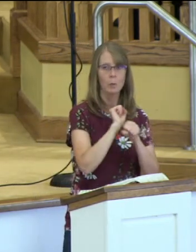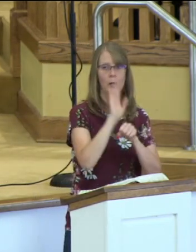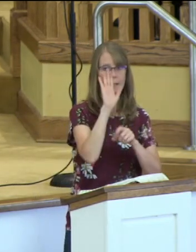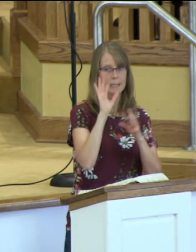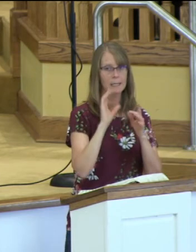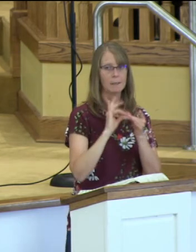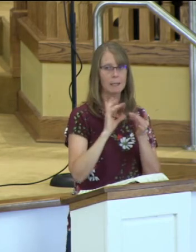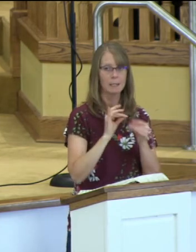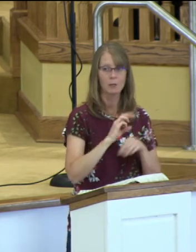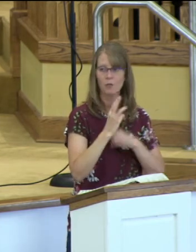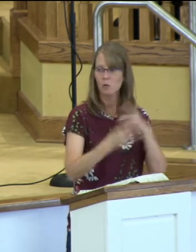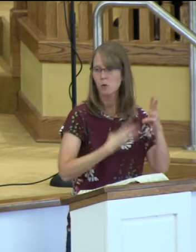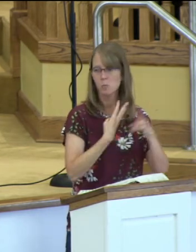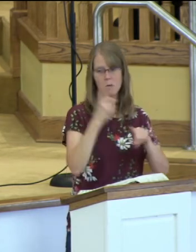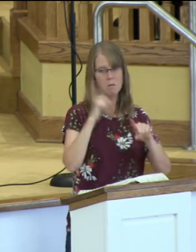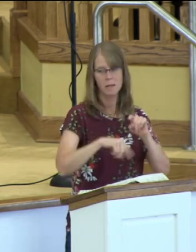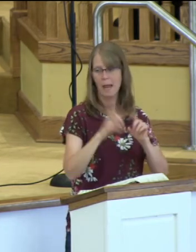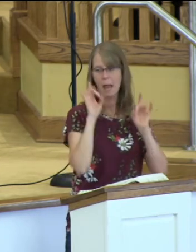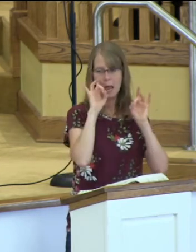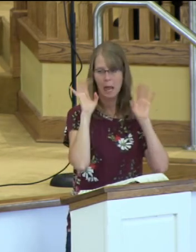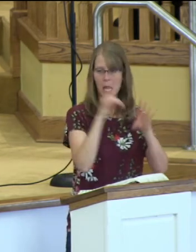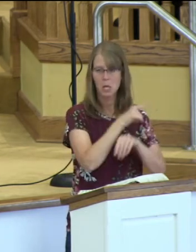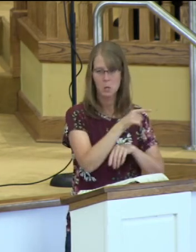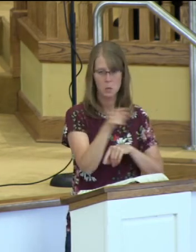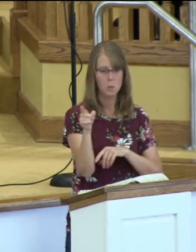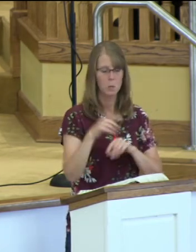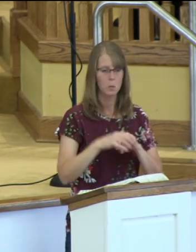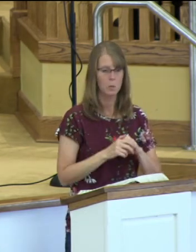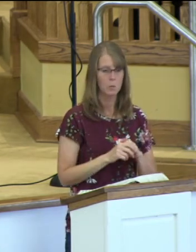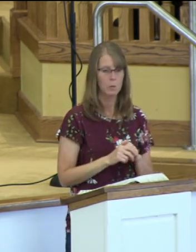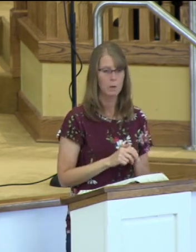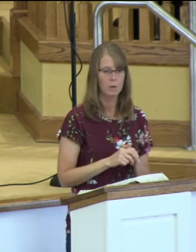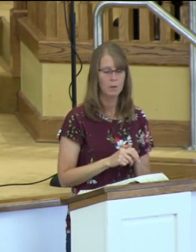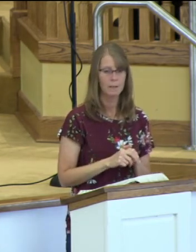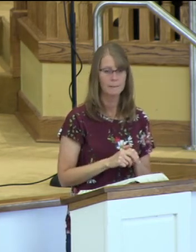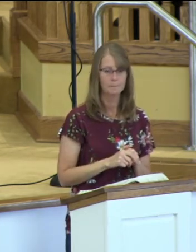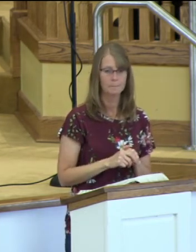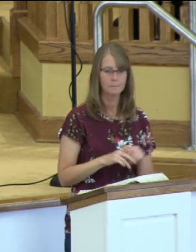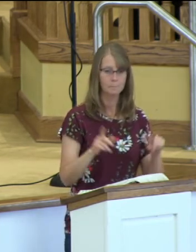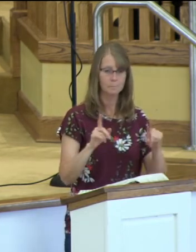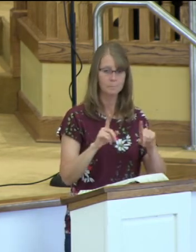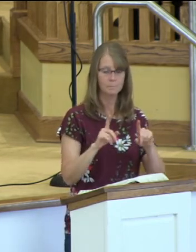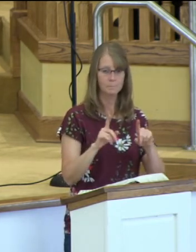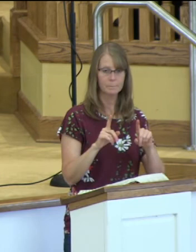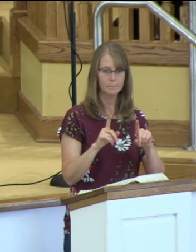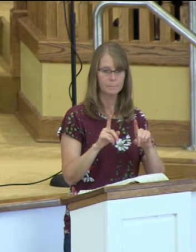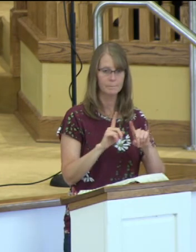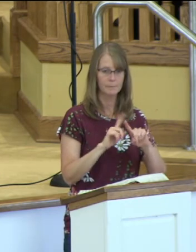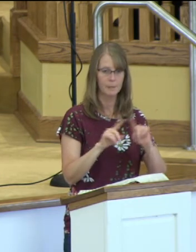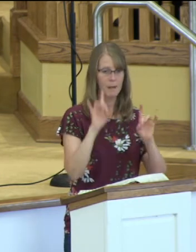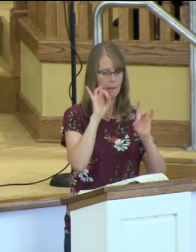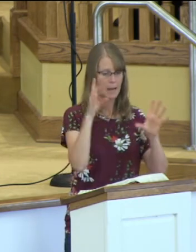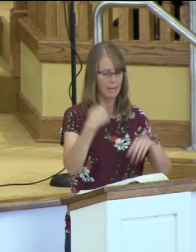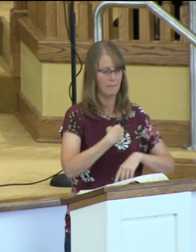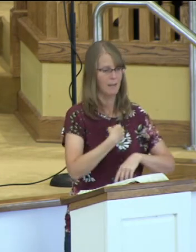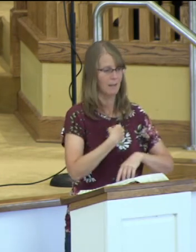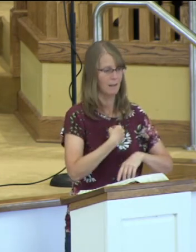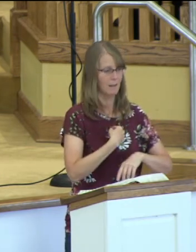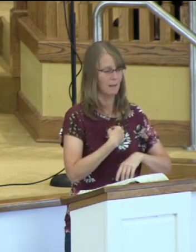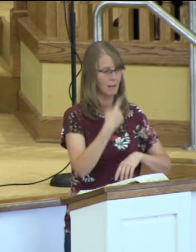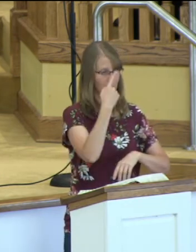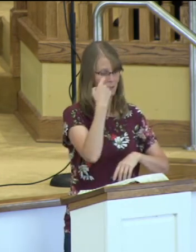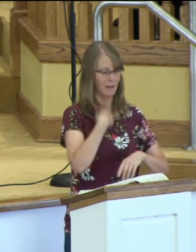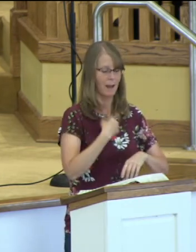The world cannot hate you, but it hateth. But me it hateth, because I testified it, that the works thereof are